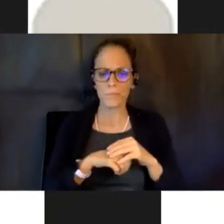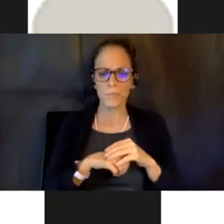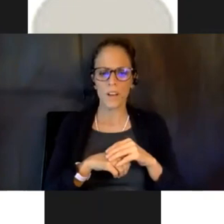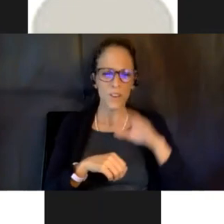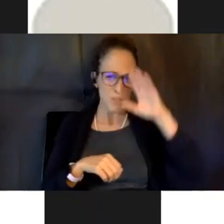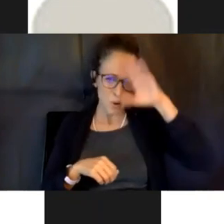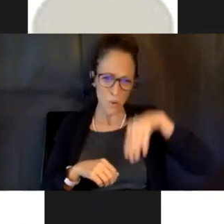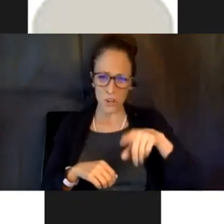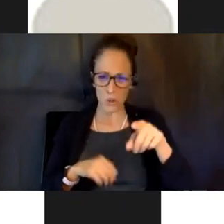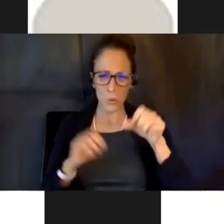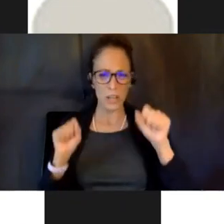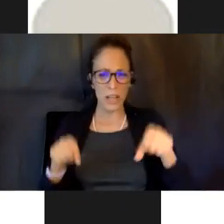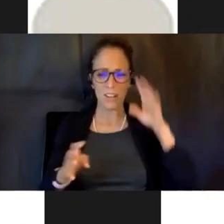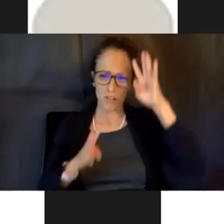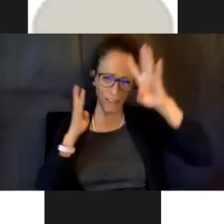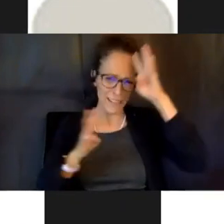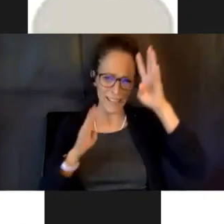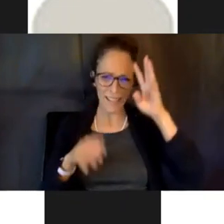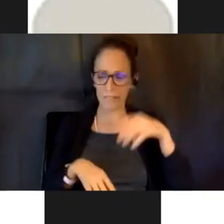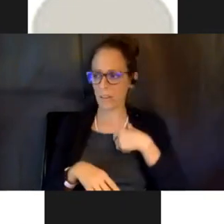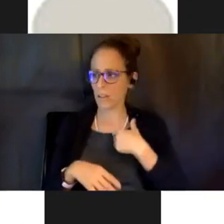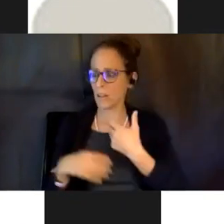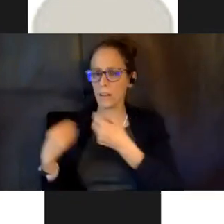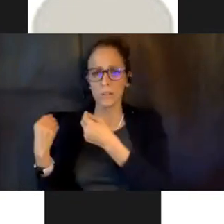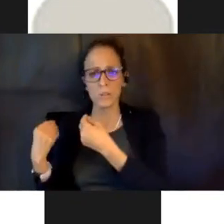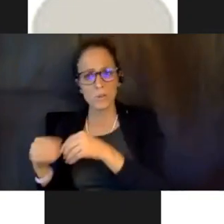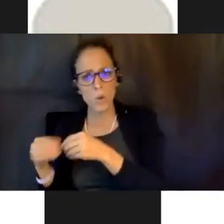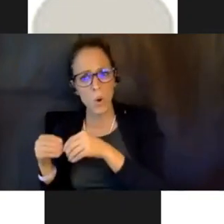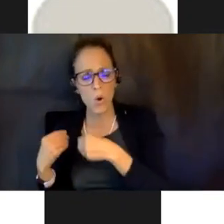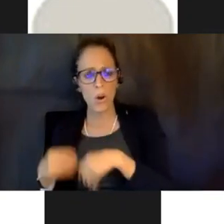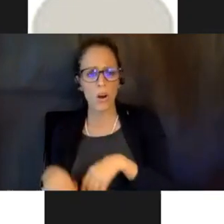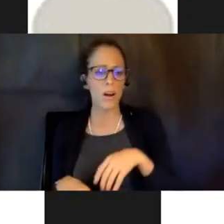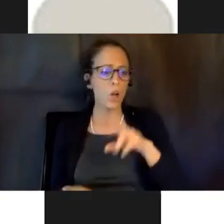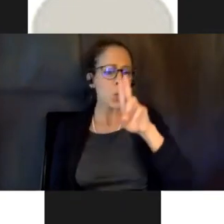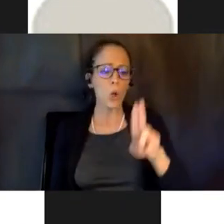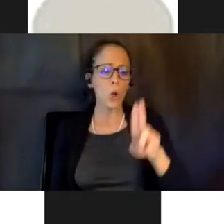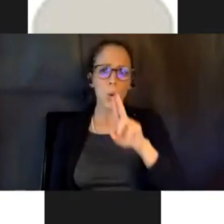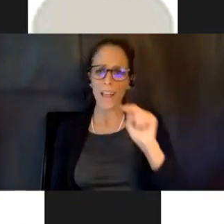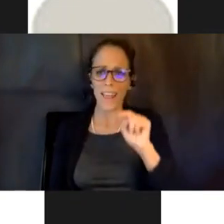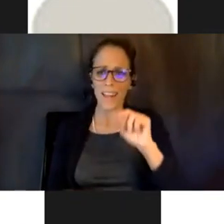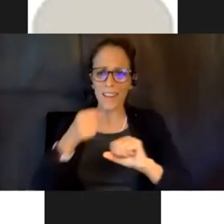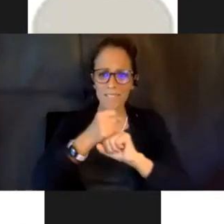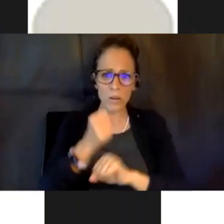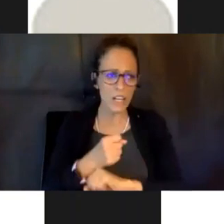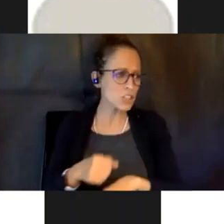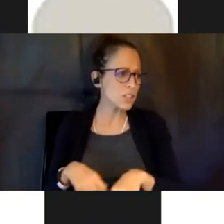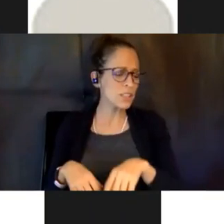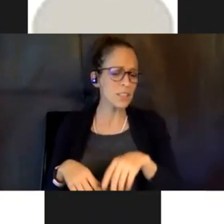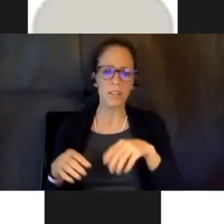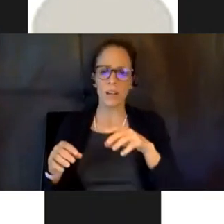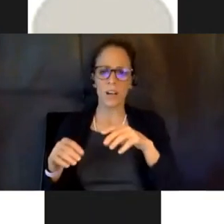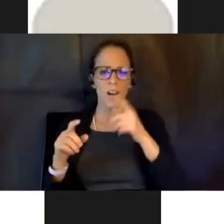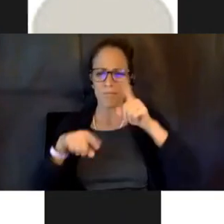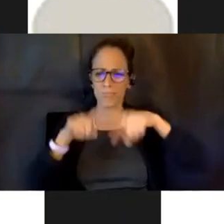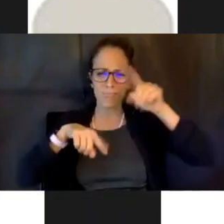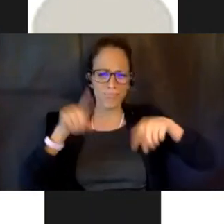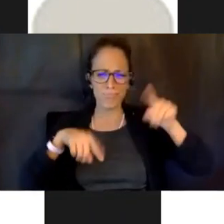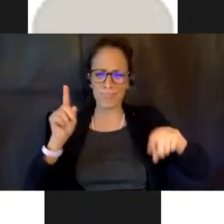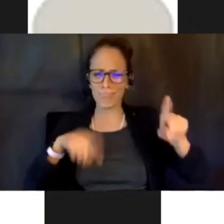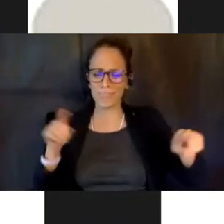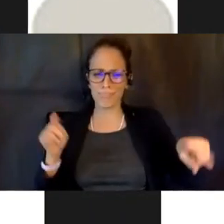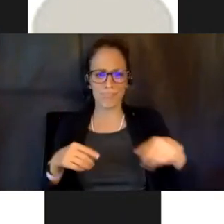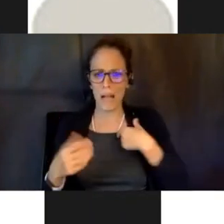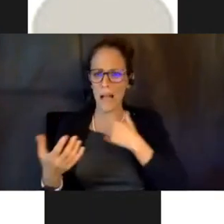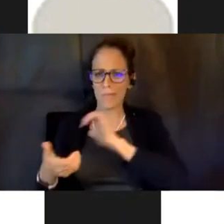with a group from the UN Foundation who start off by saying, you know, what they want is some engagement around race, diversity, equity, and the